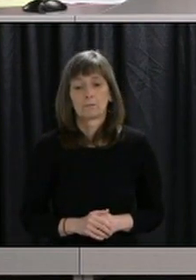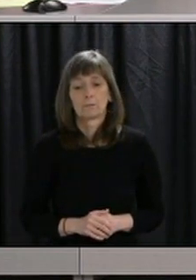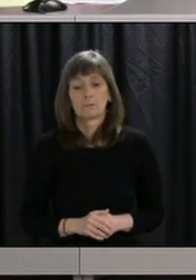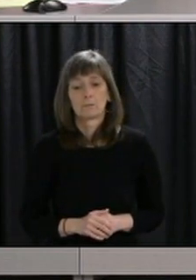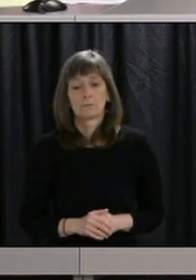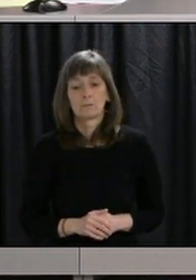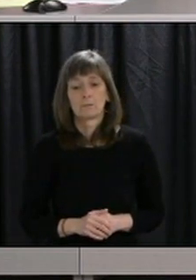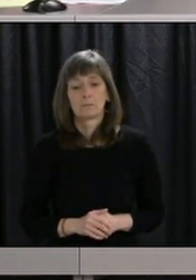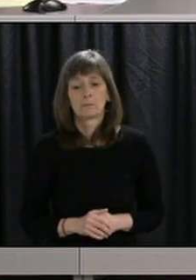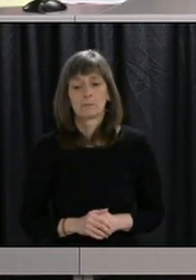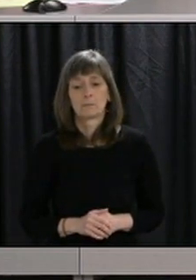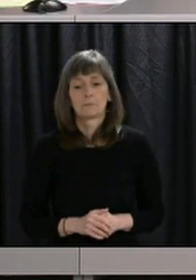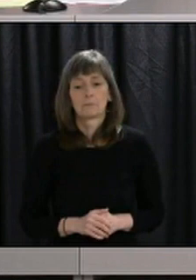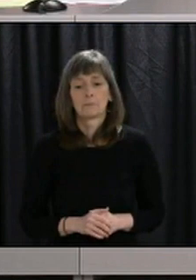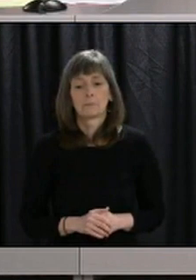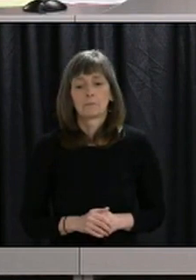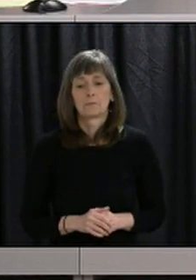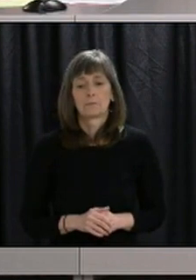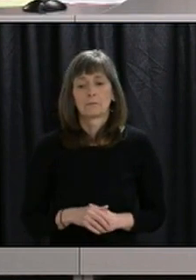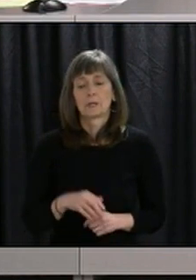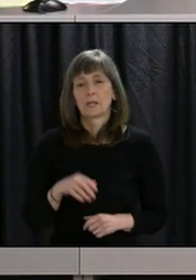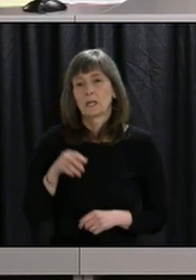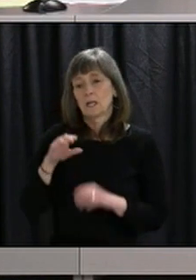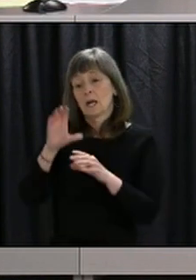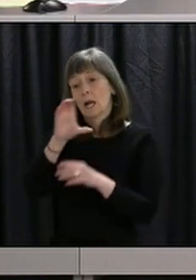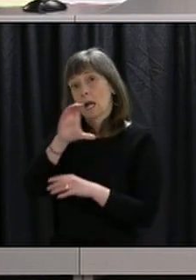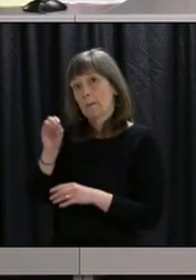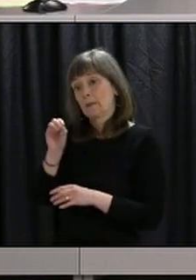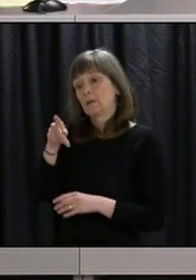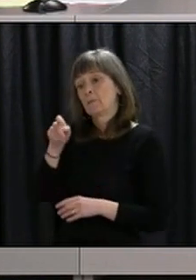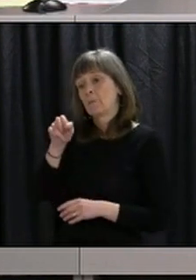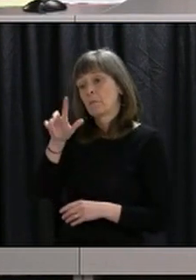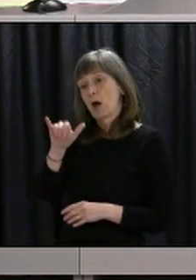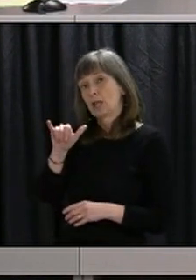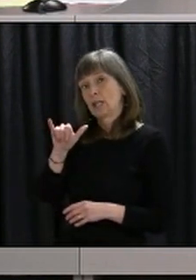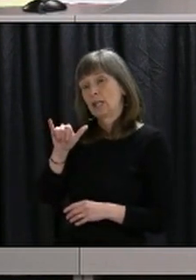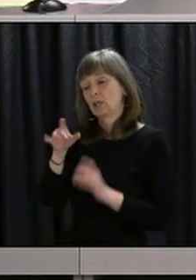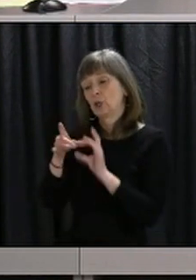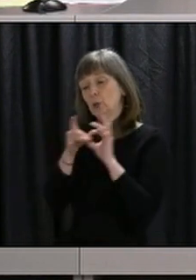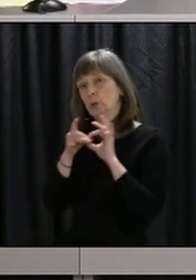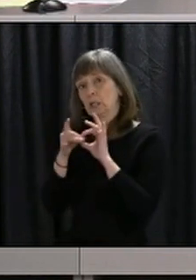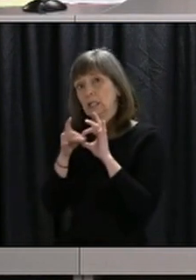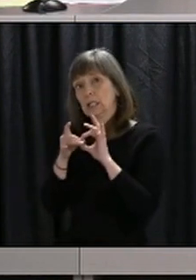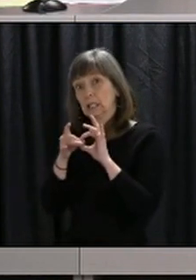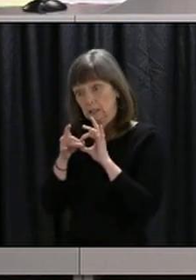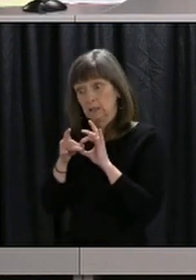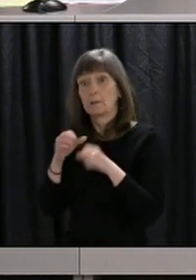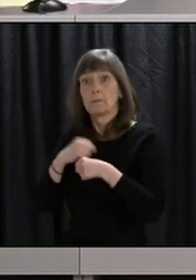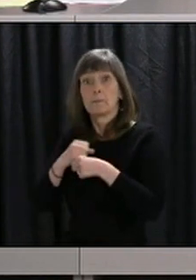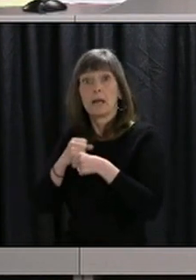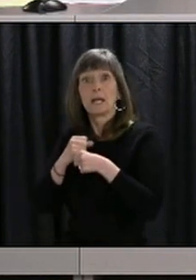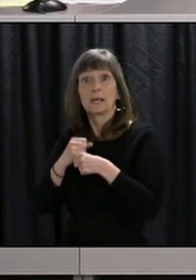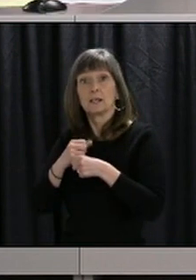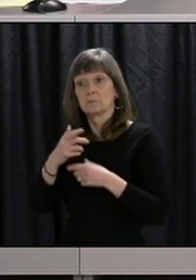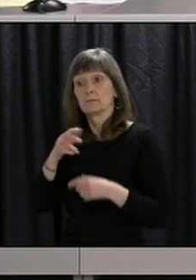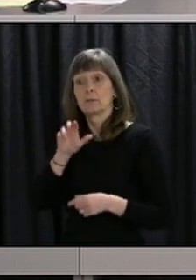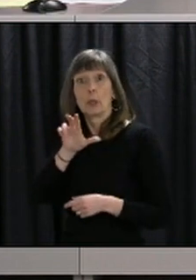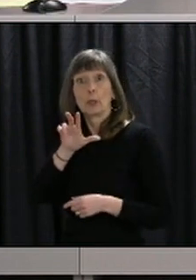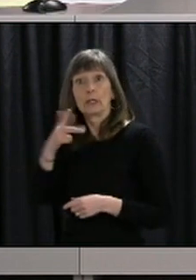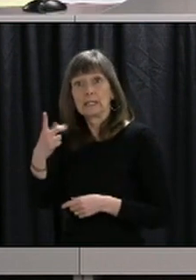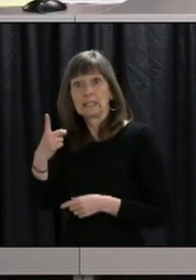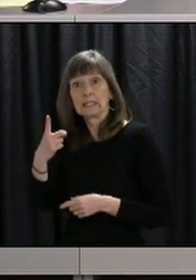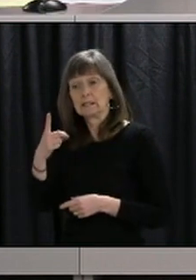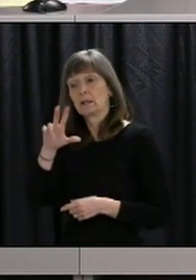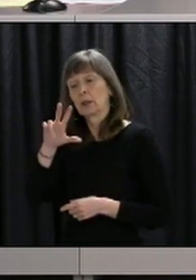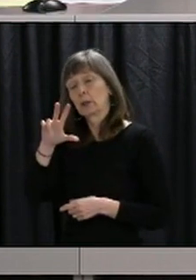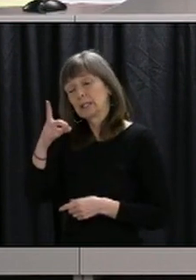In regards to Polyunity being able to make local 3D printed masks, I'm wondering what's the process for